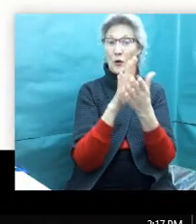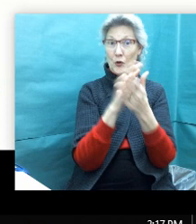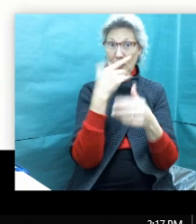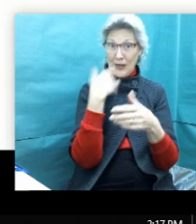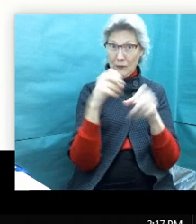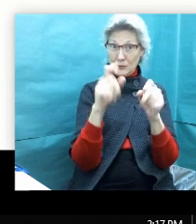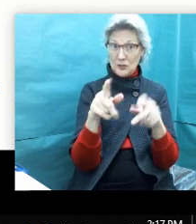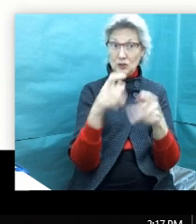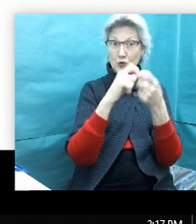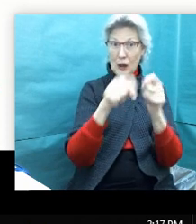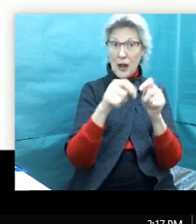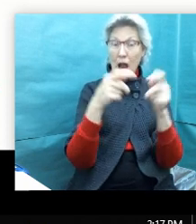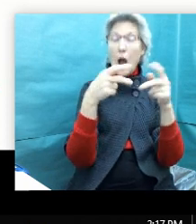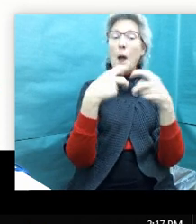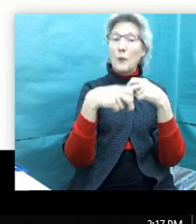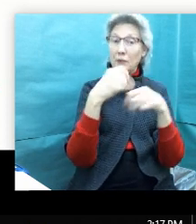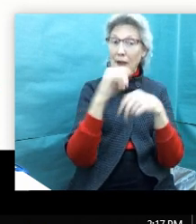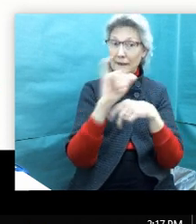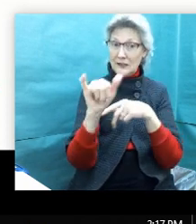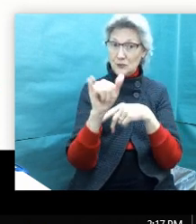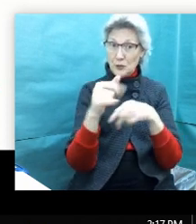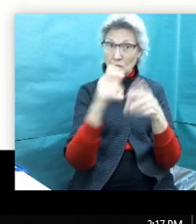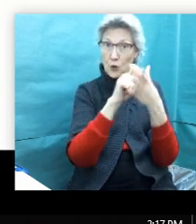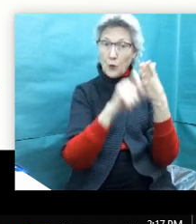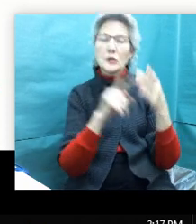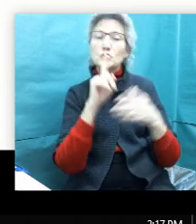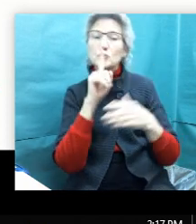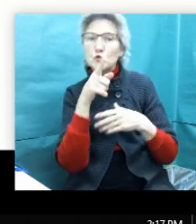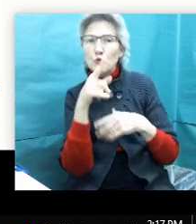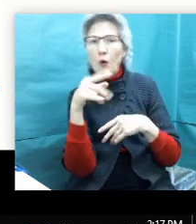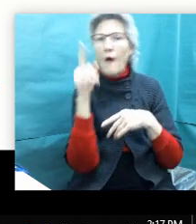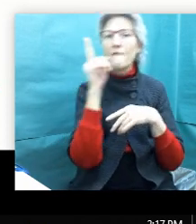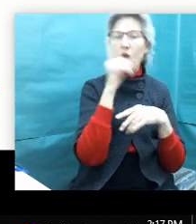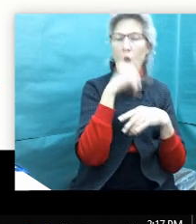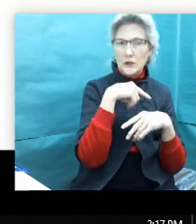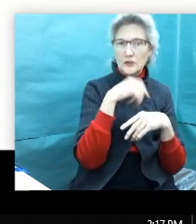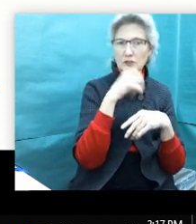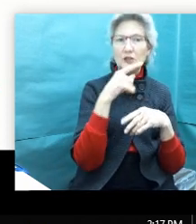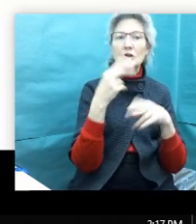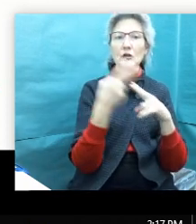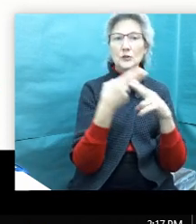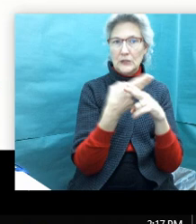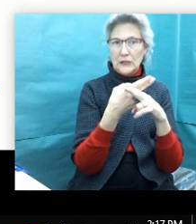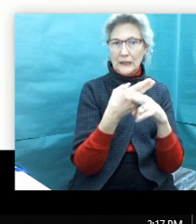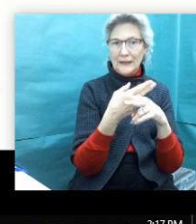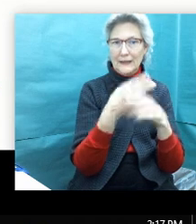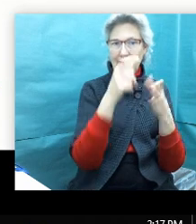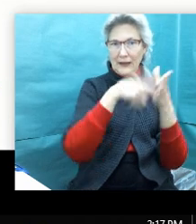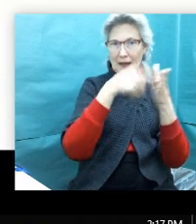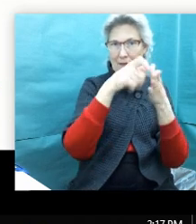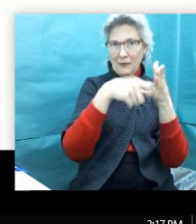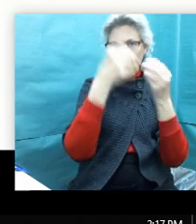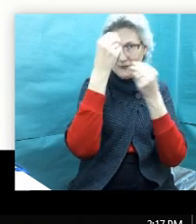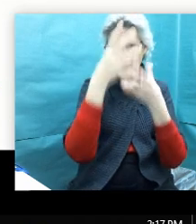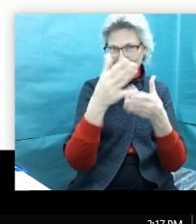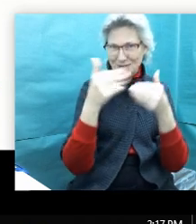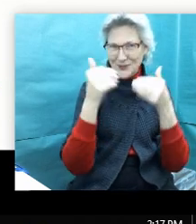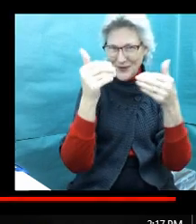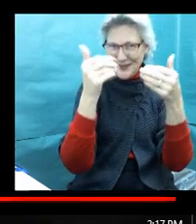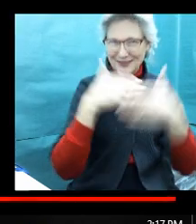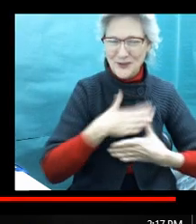going to be writing true or false when you're solving some of those using a table of information as well. All right, enjoy.